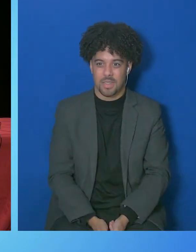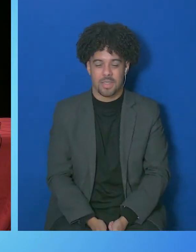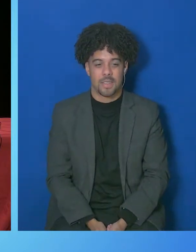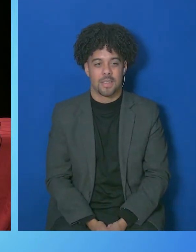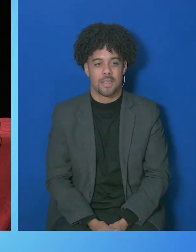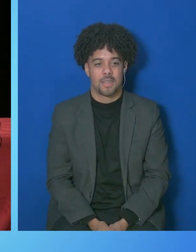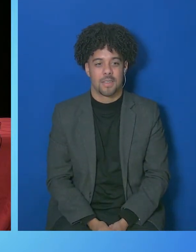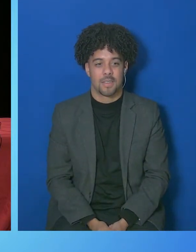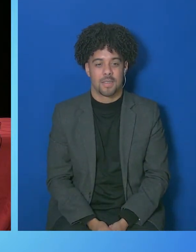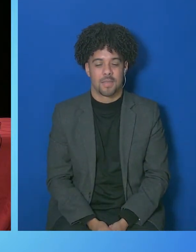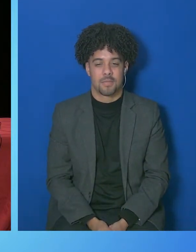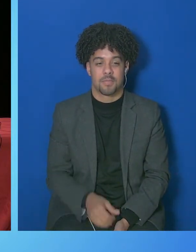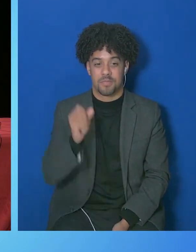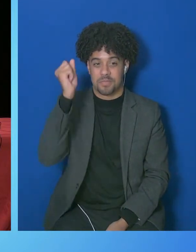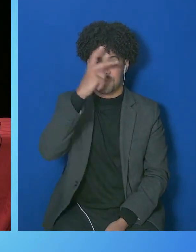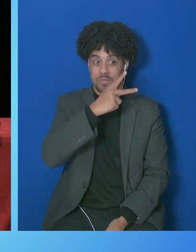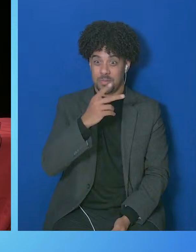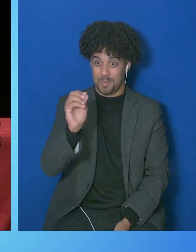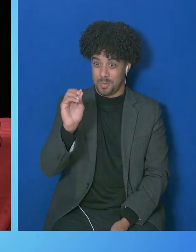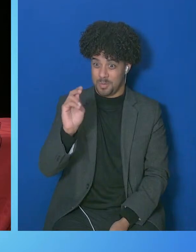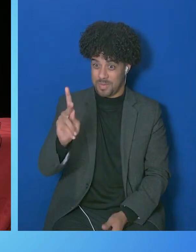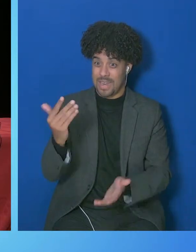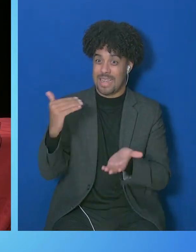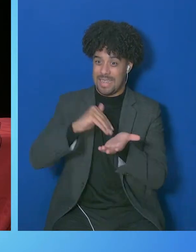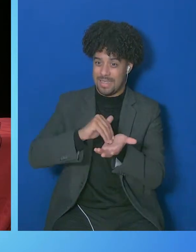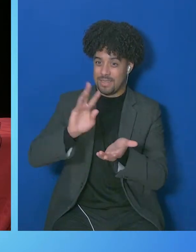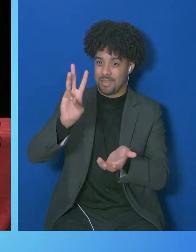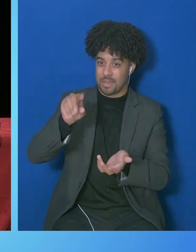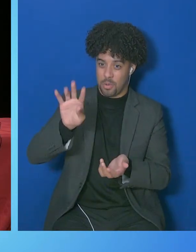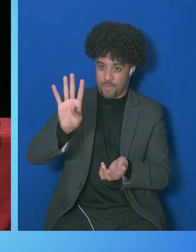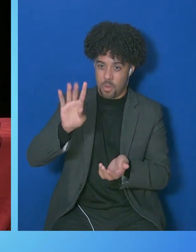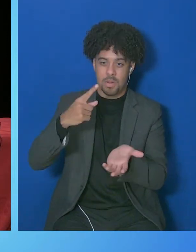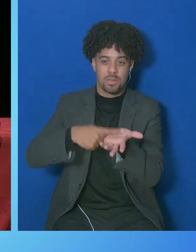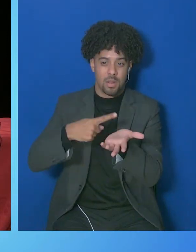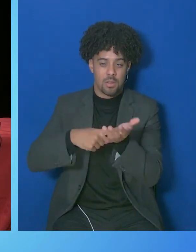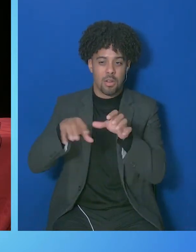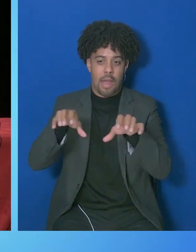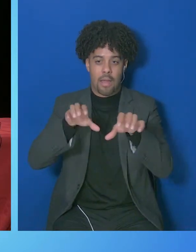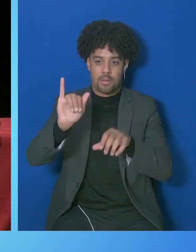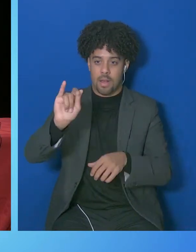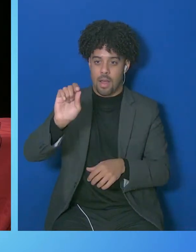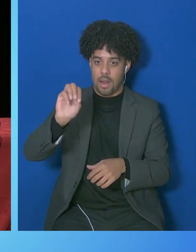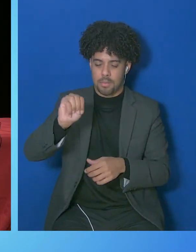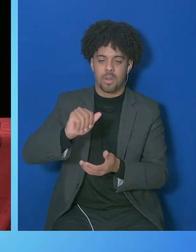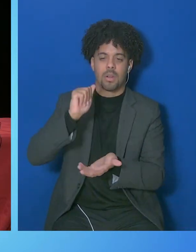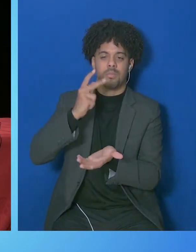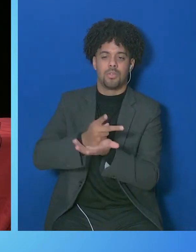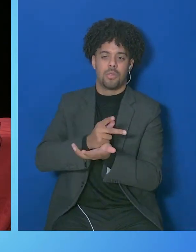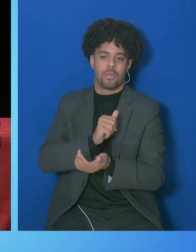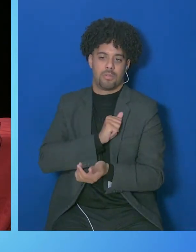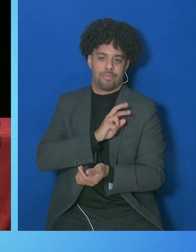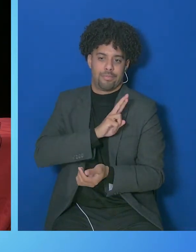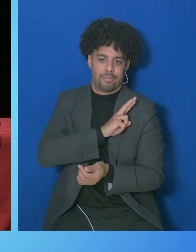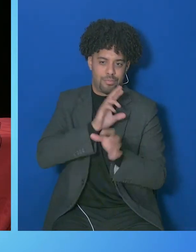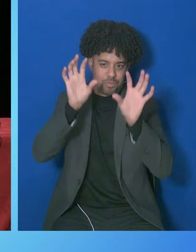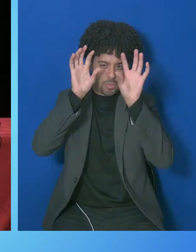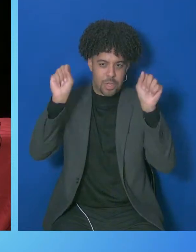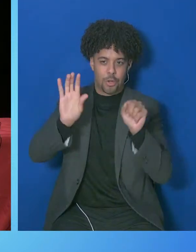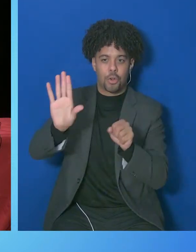All right, I'm moving on to 6.4 again, discussion and action item, approval of Superintendent Reichman's performance